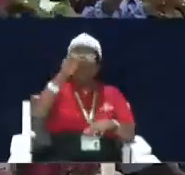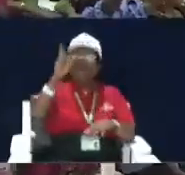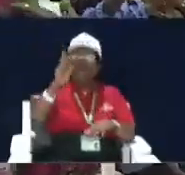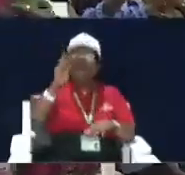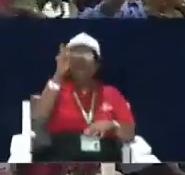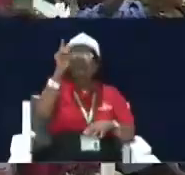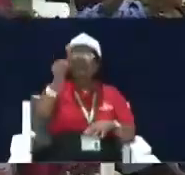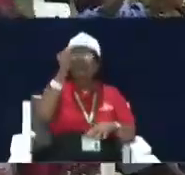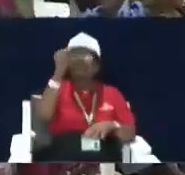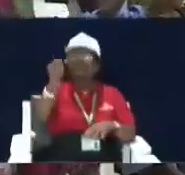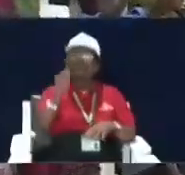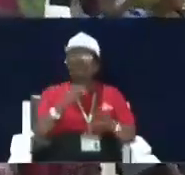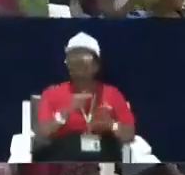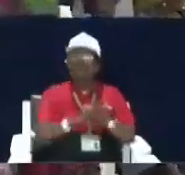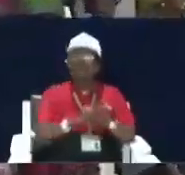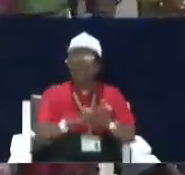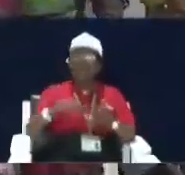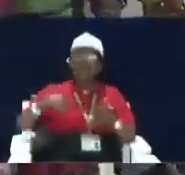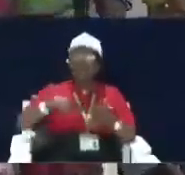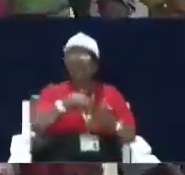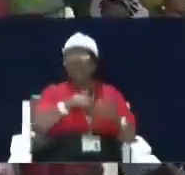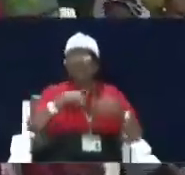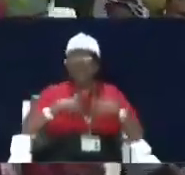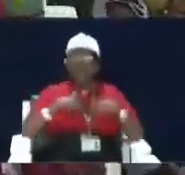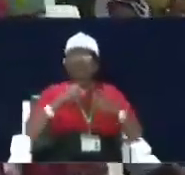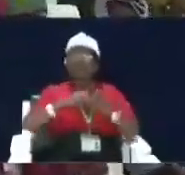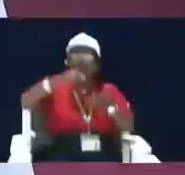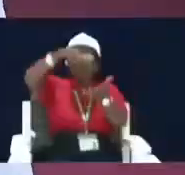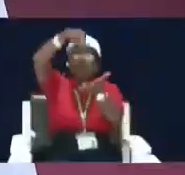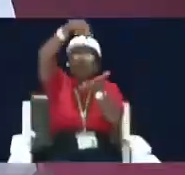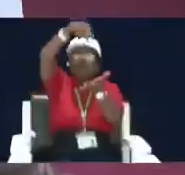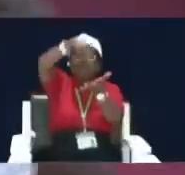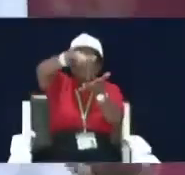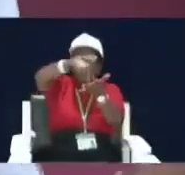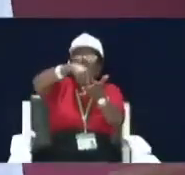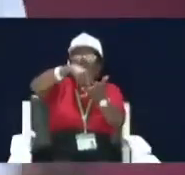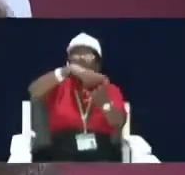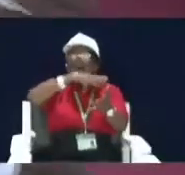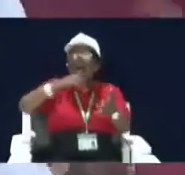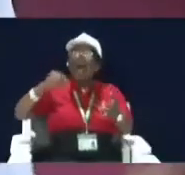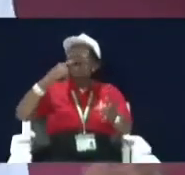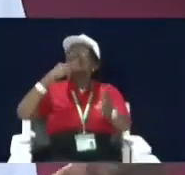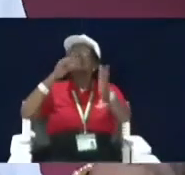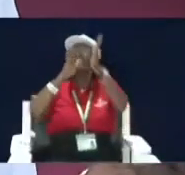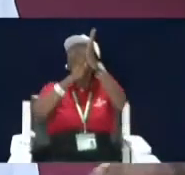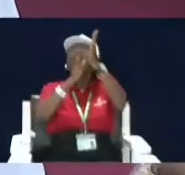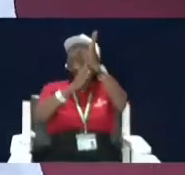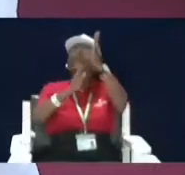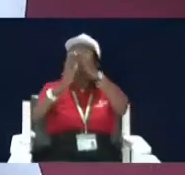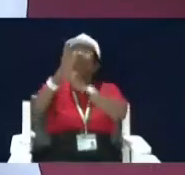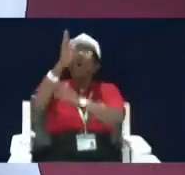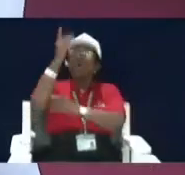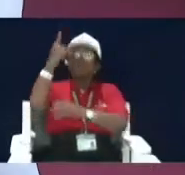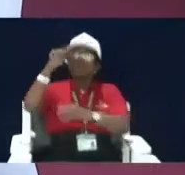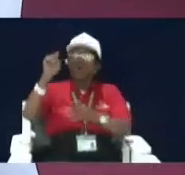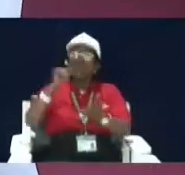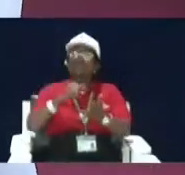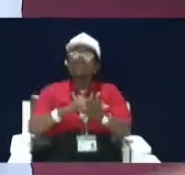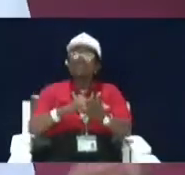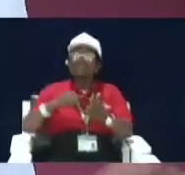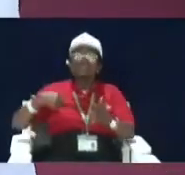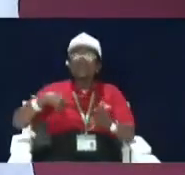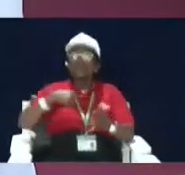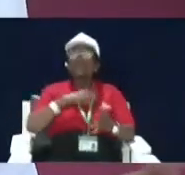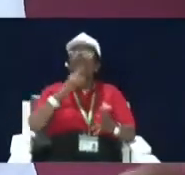God about. We did not. We are taking some of these things for granted.